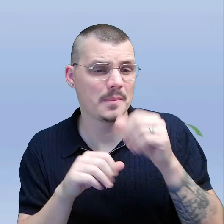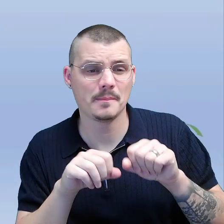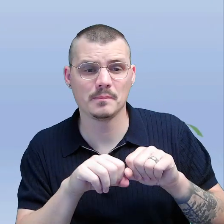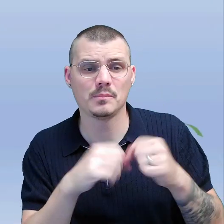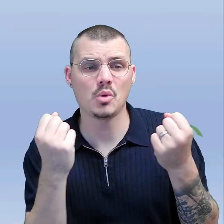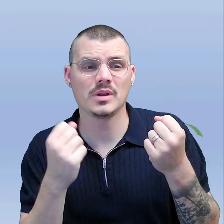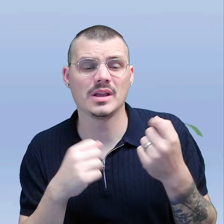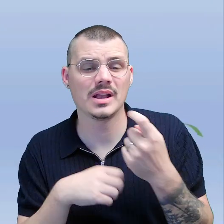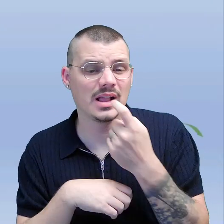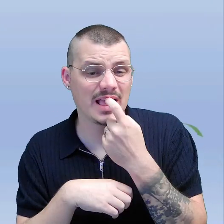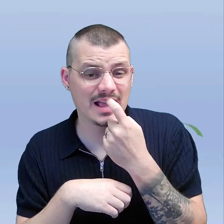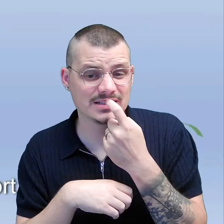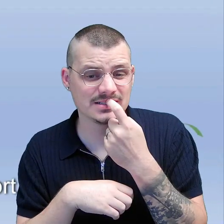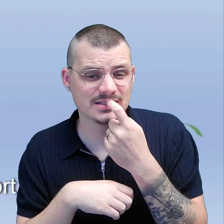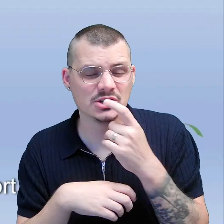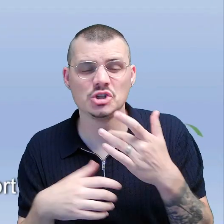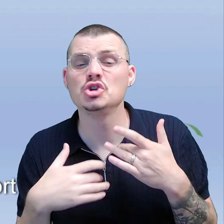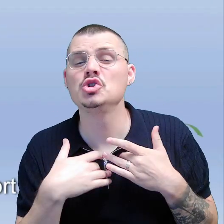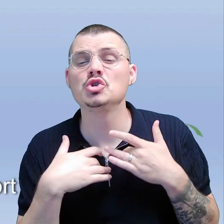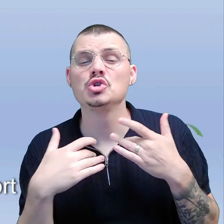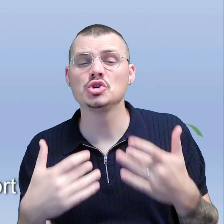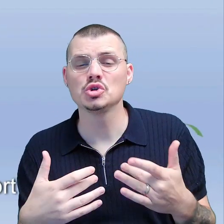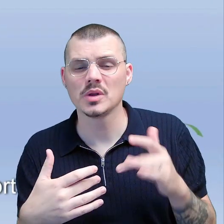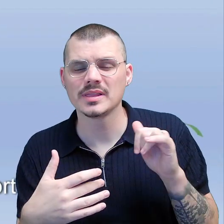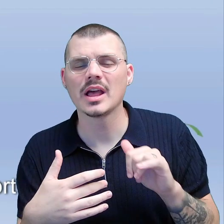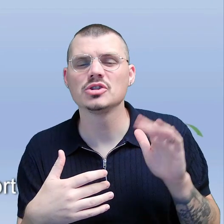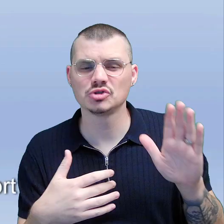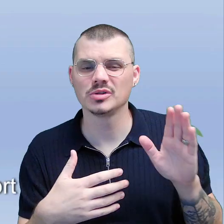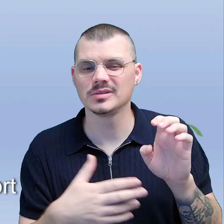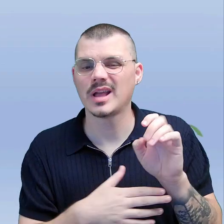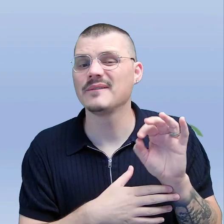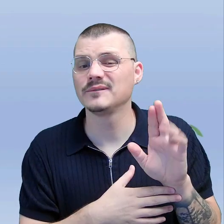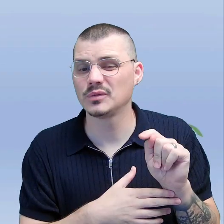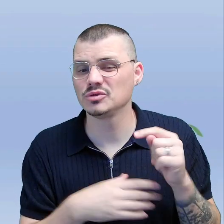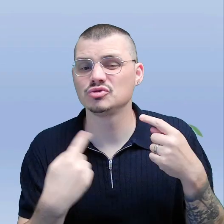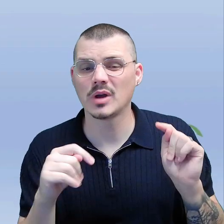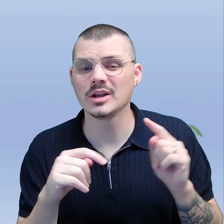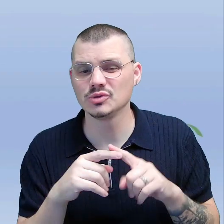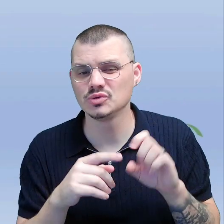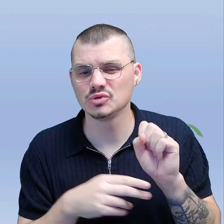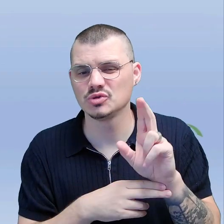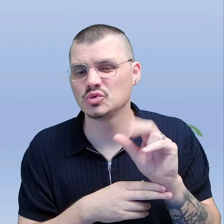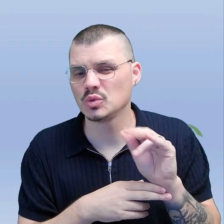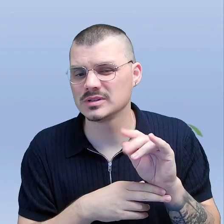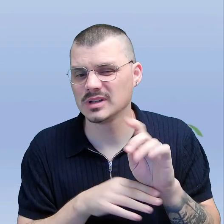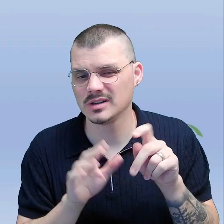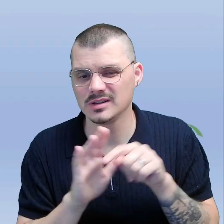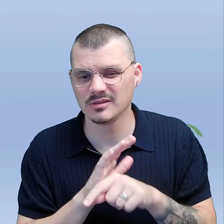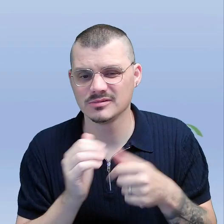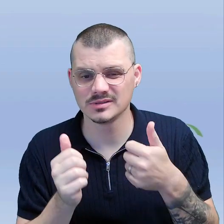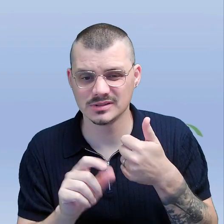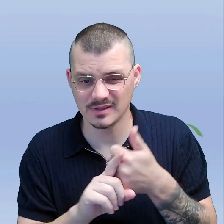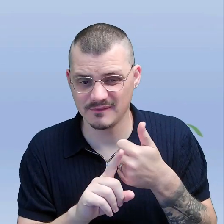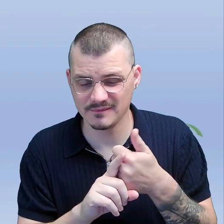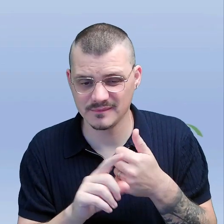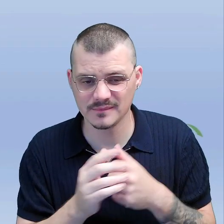pike broken glass, we found that that was typically an effort to commit suicide.